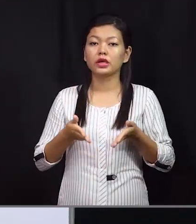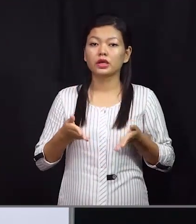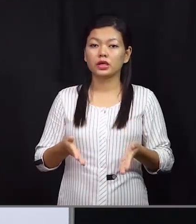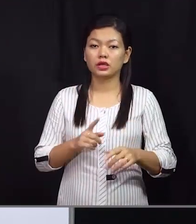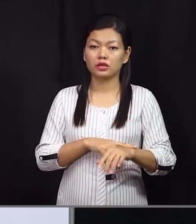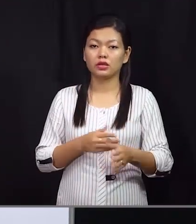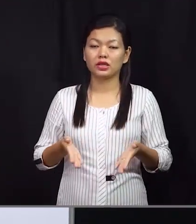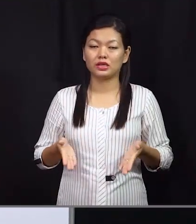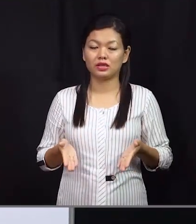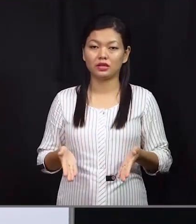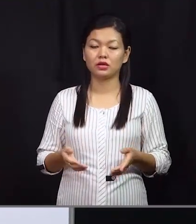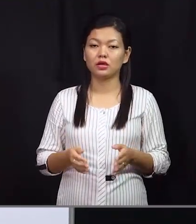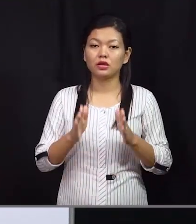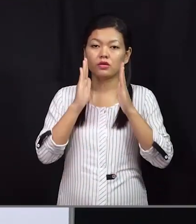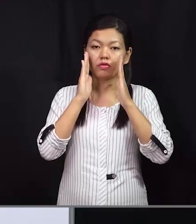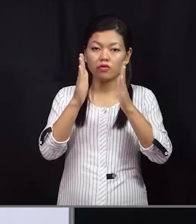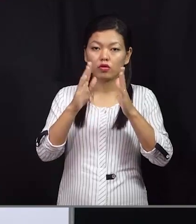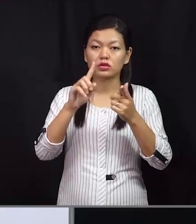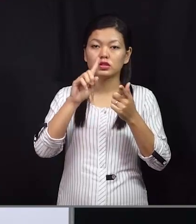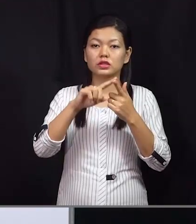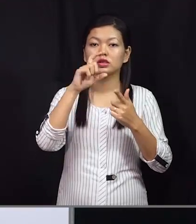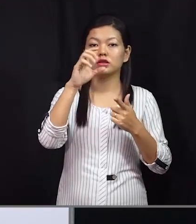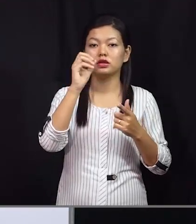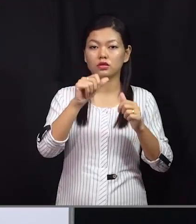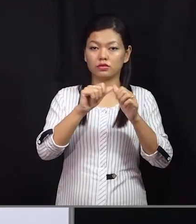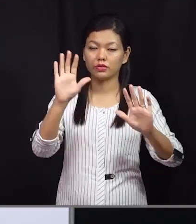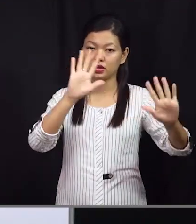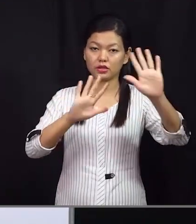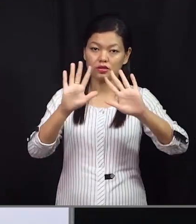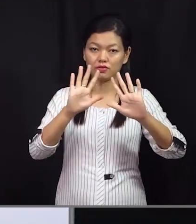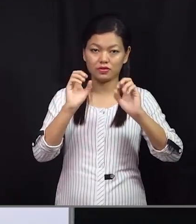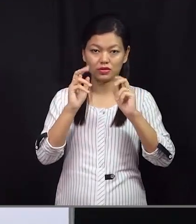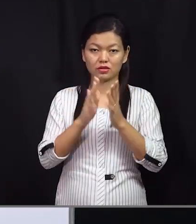economic activity. You got to see that? So economic activity can be again